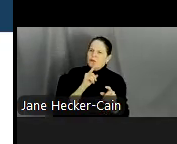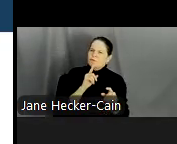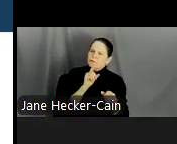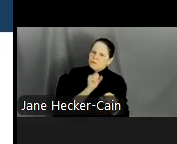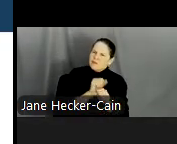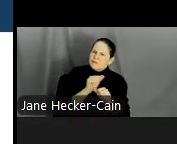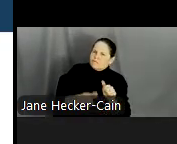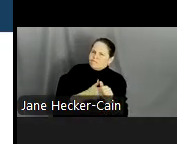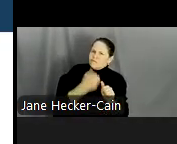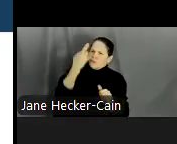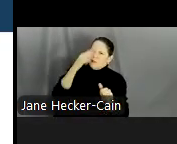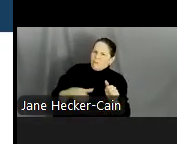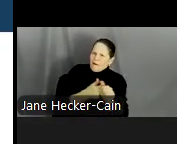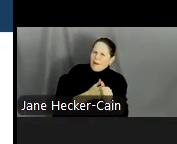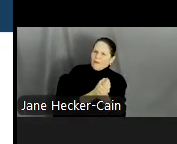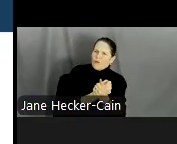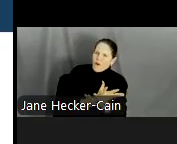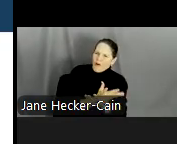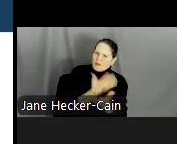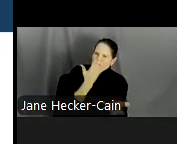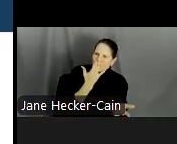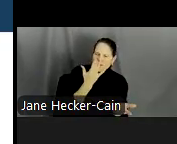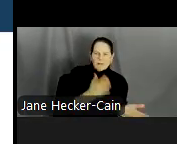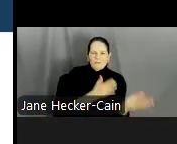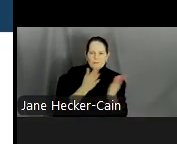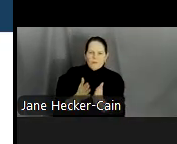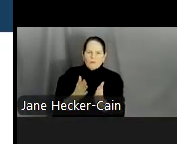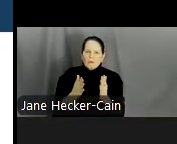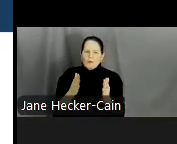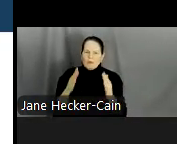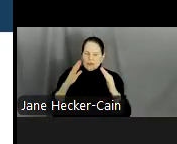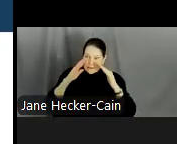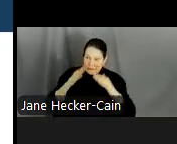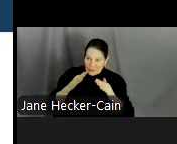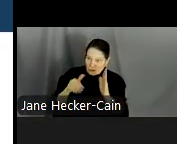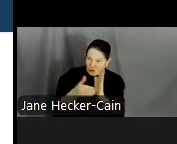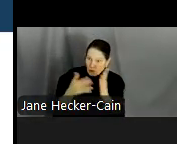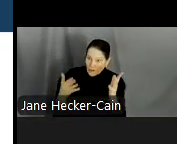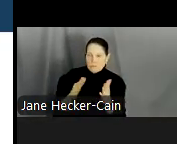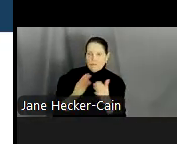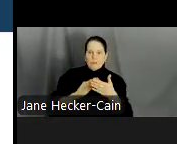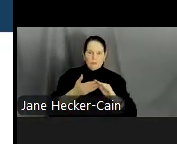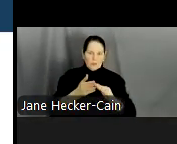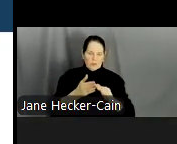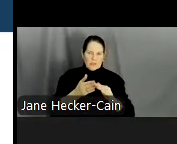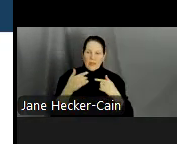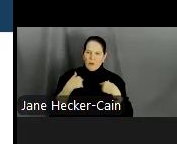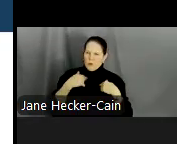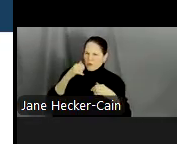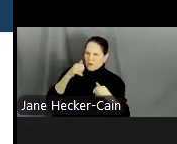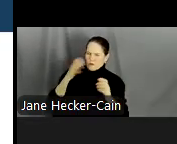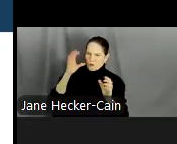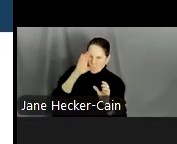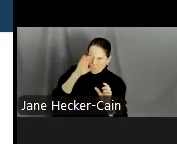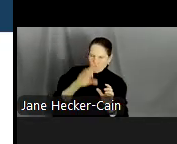inequities. We center community, and we focus on communities that are often underrepresented in